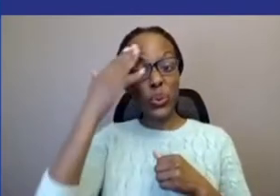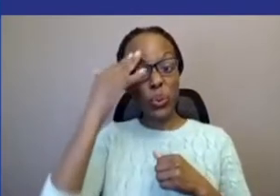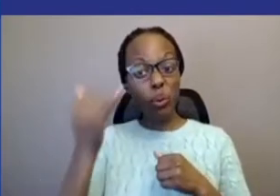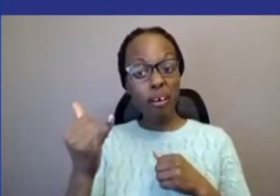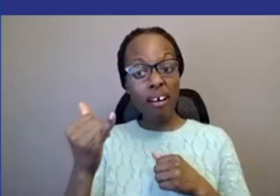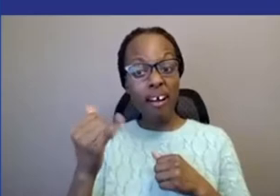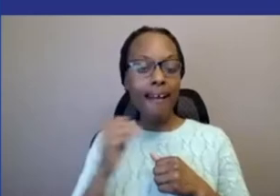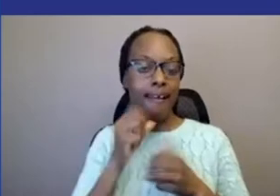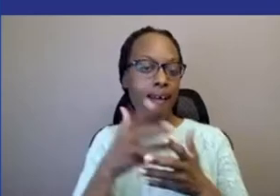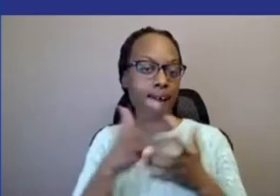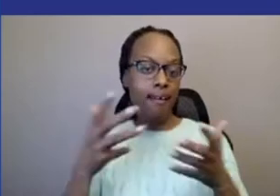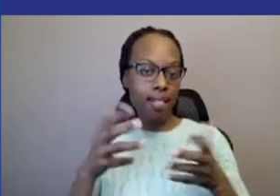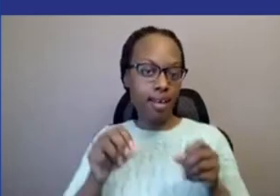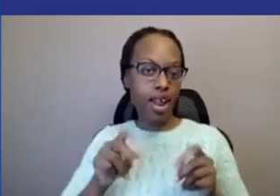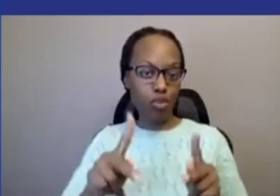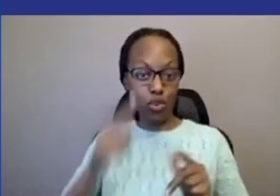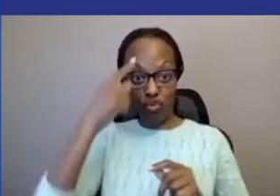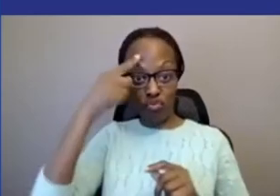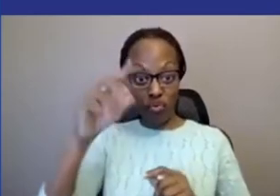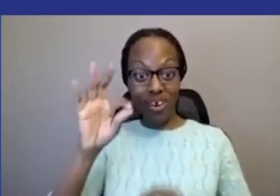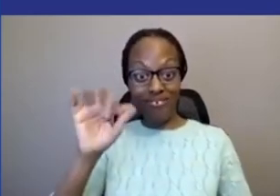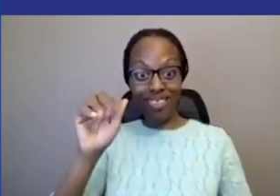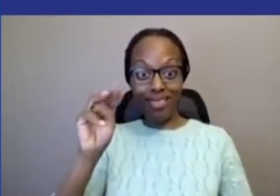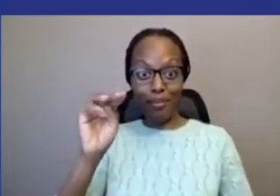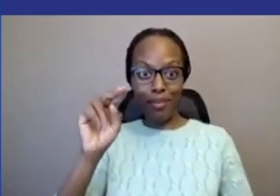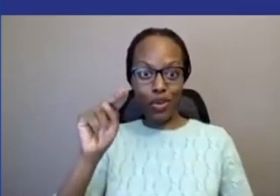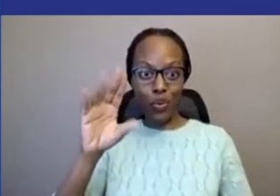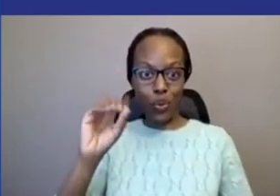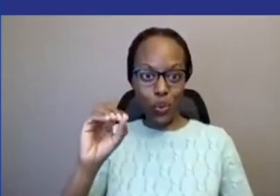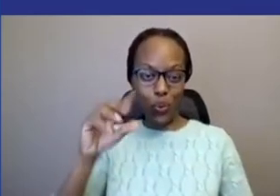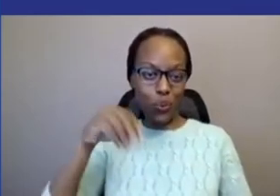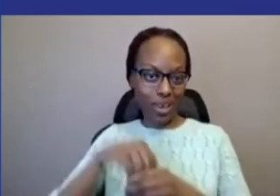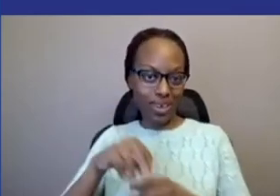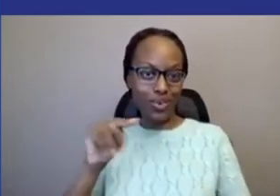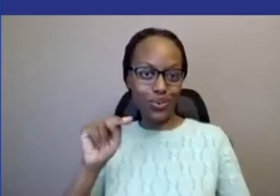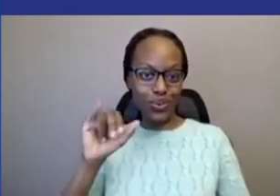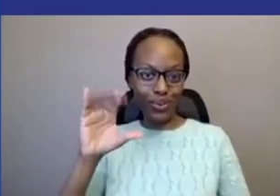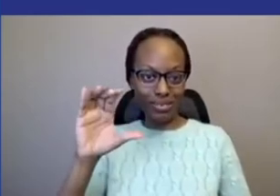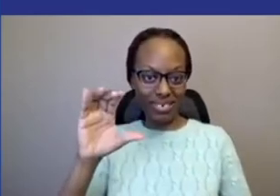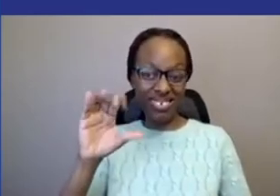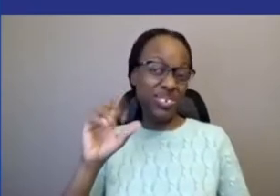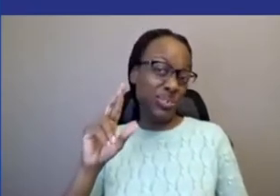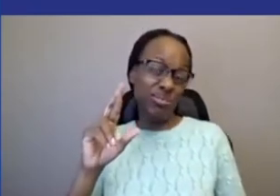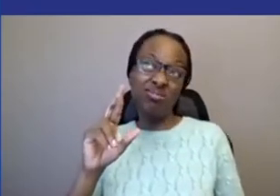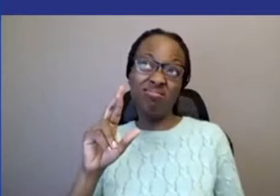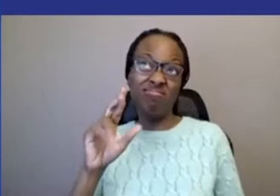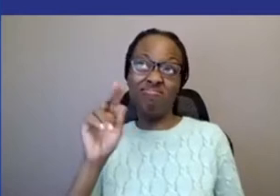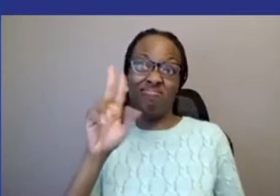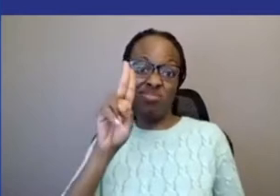there isn't a lot of opportunity for flamenco in itself here in New York City, or within the States rather.